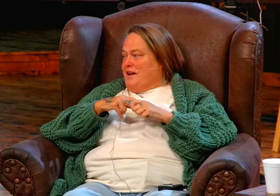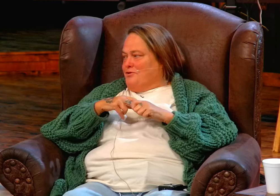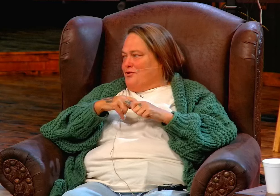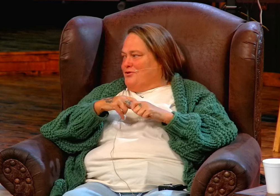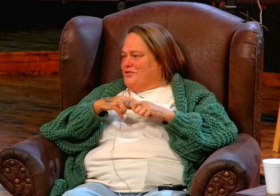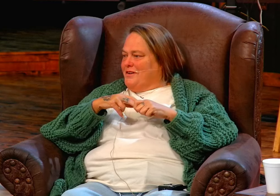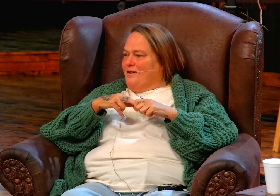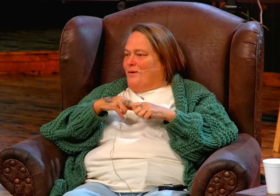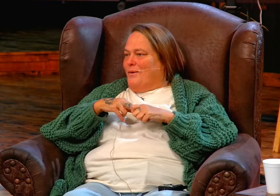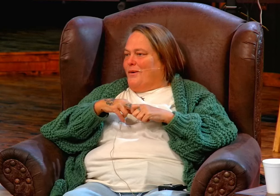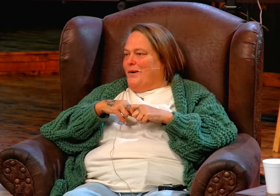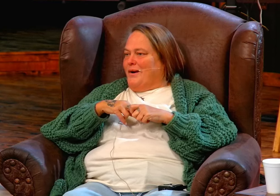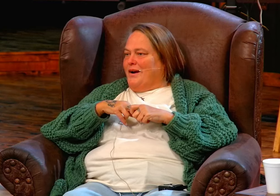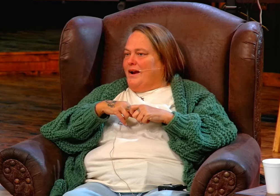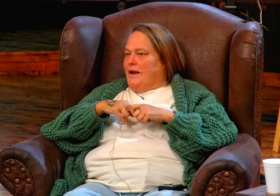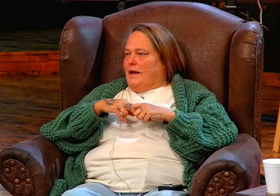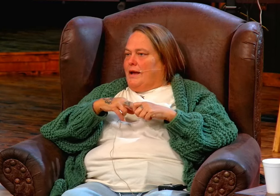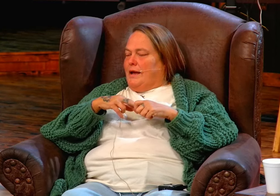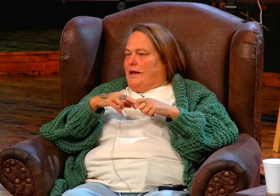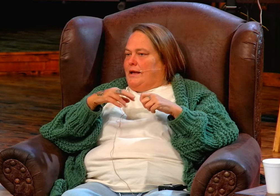dream catchers or